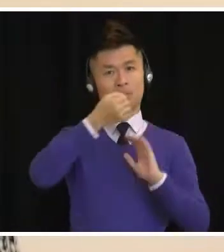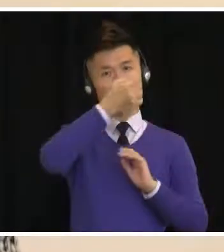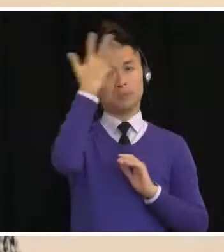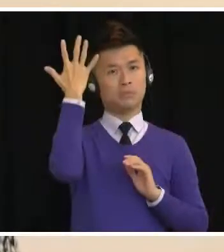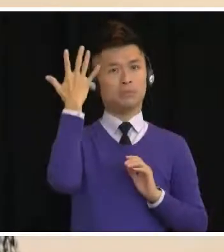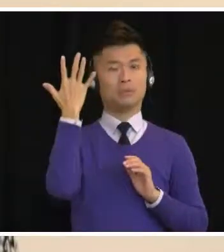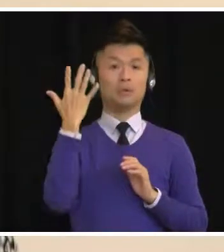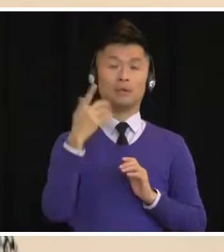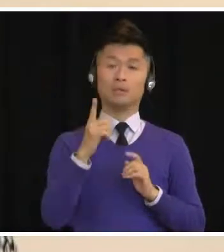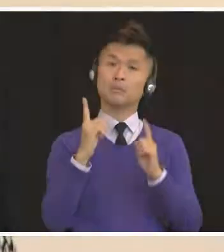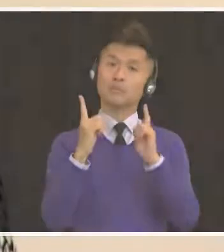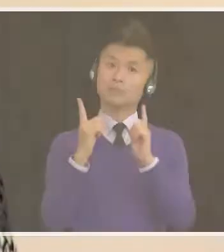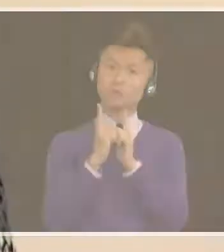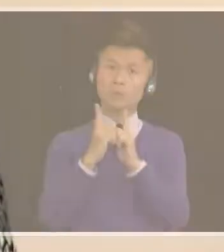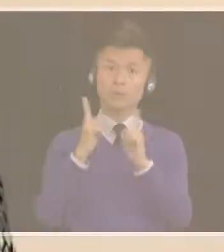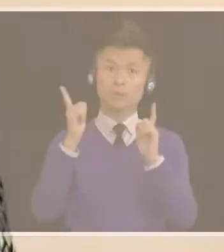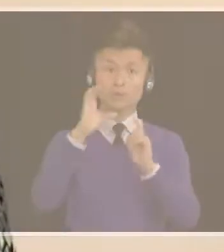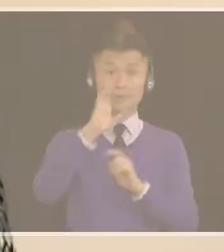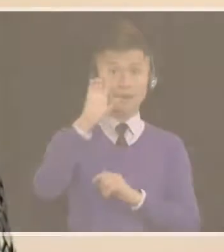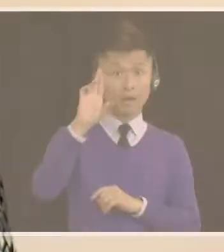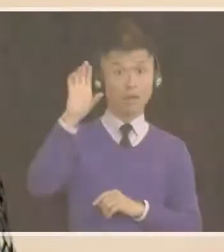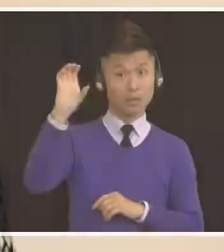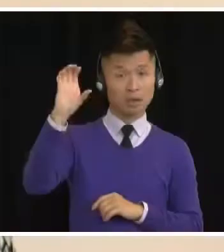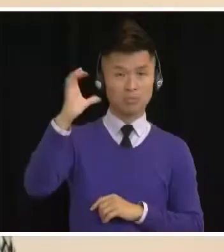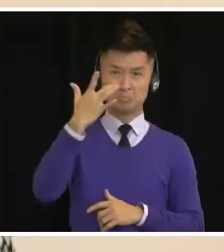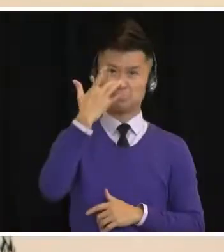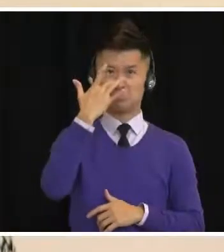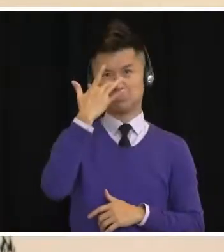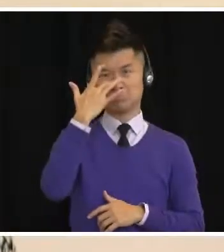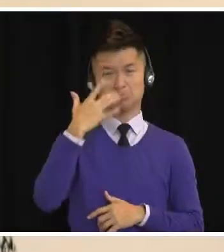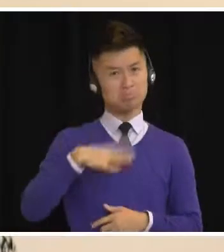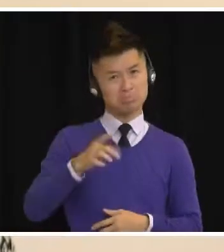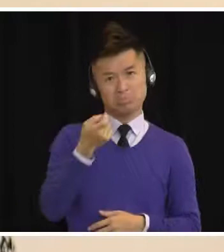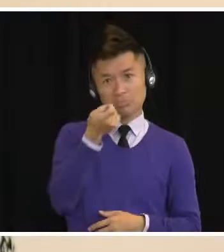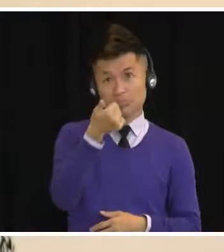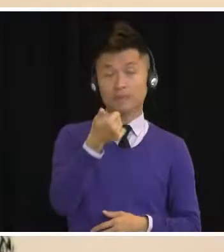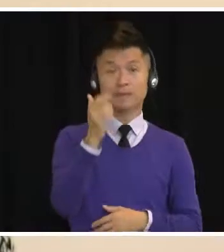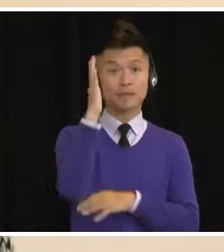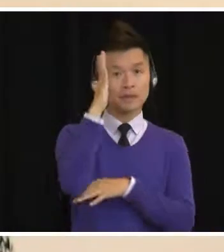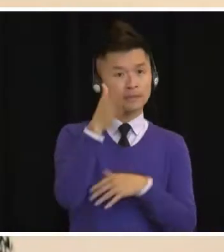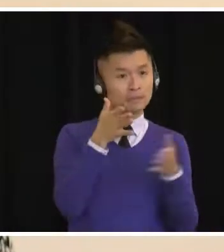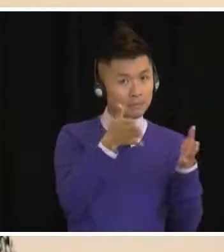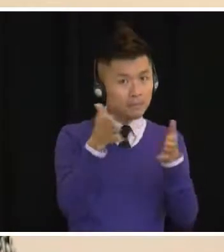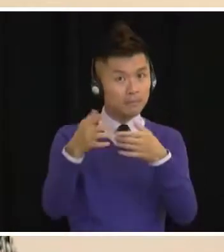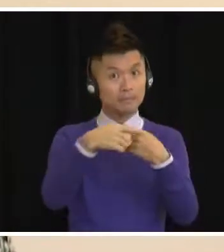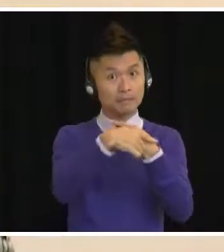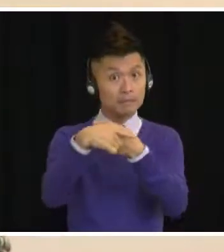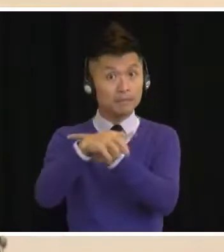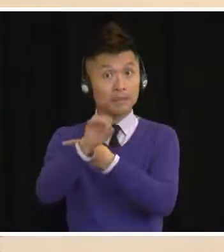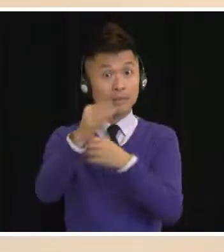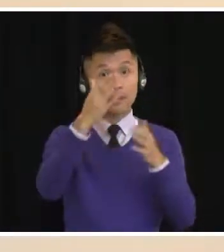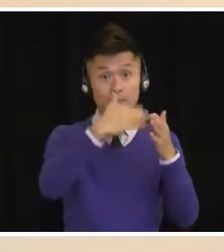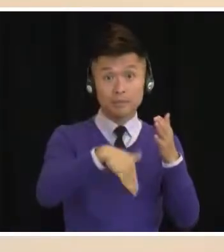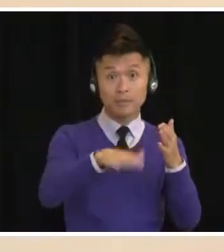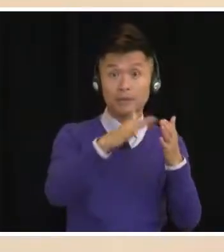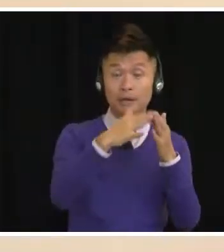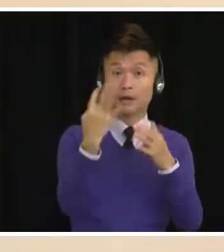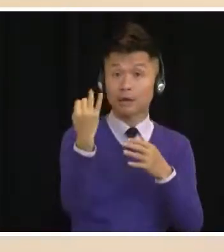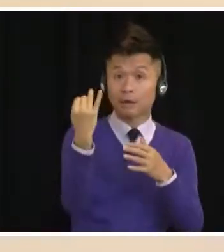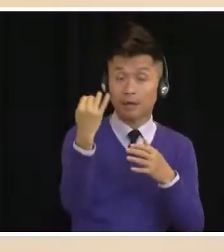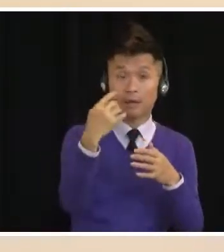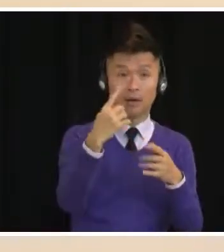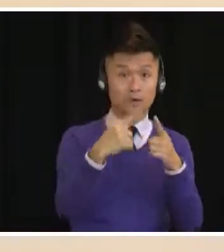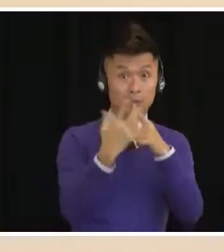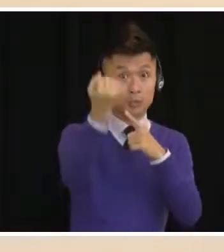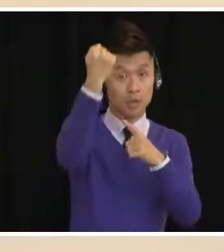any research? Do you know how many children have heard of it? How many schools are teaching it? Those are my questions.